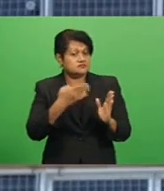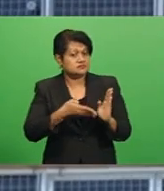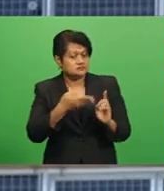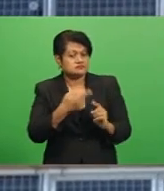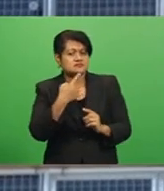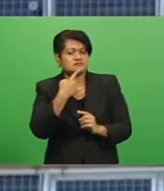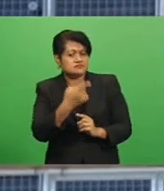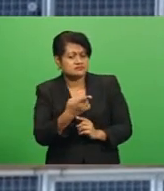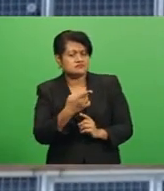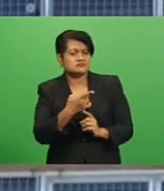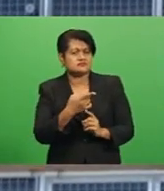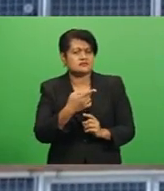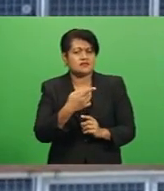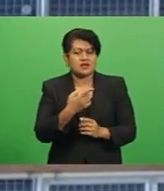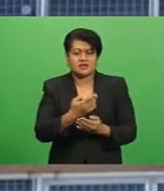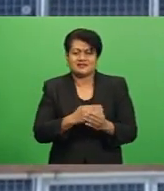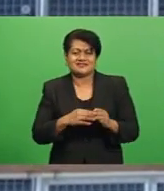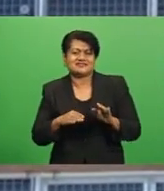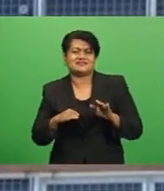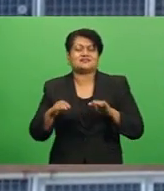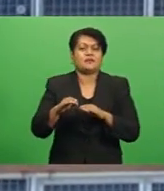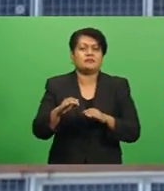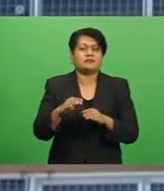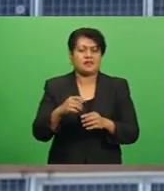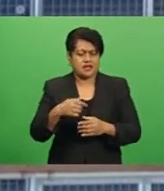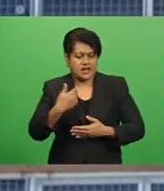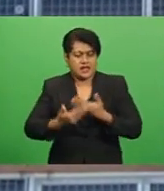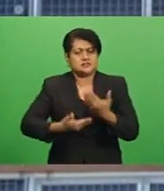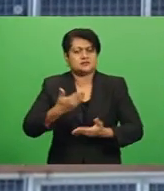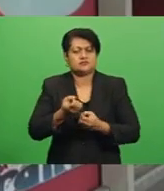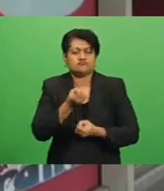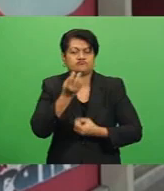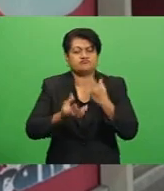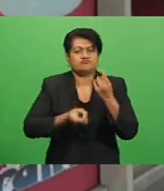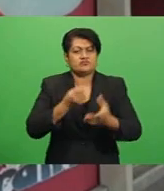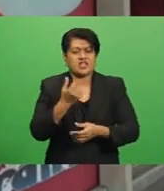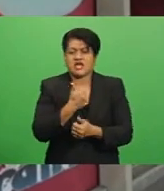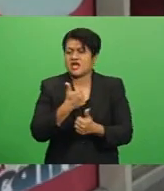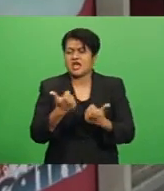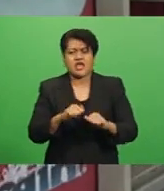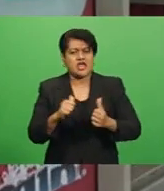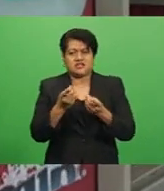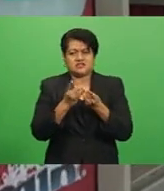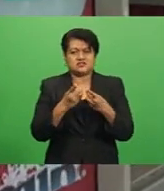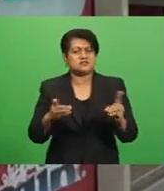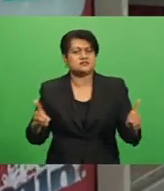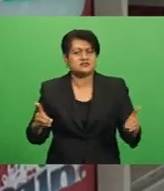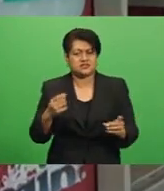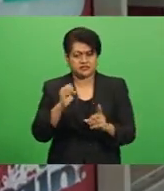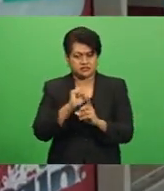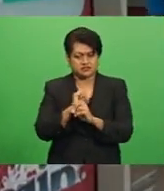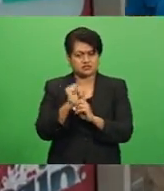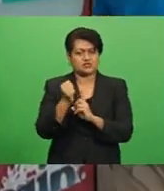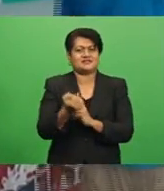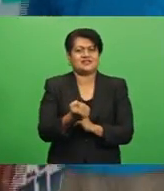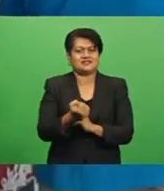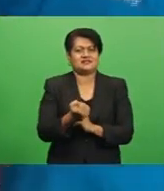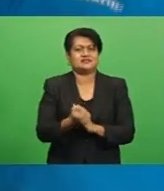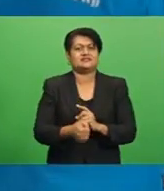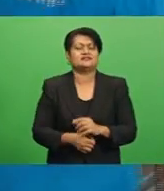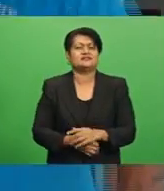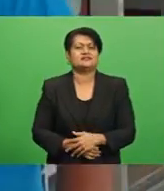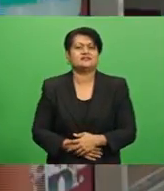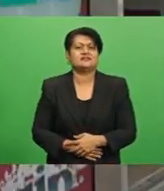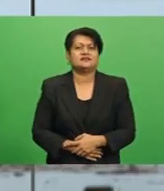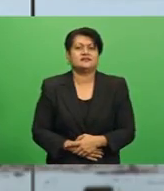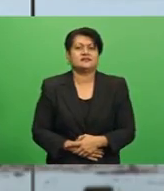every individual to step up and raise their concerns against any form of discrimination in society. Jeshu Lal,